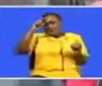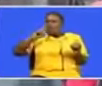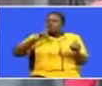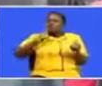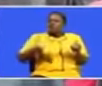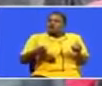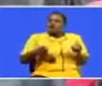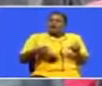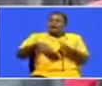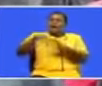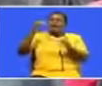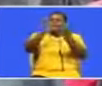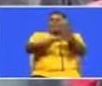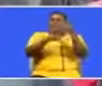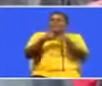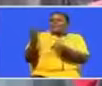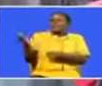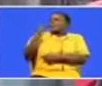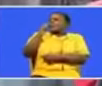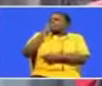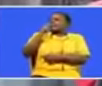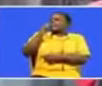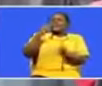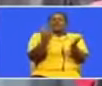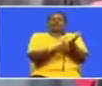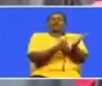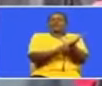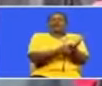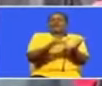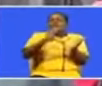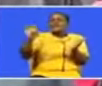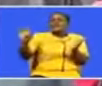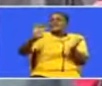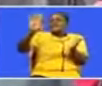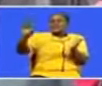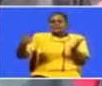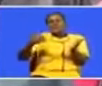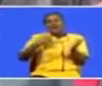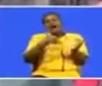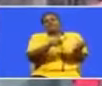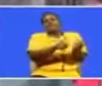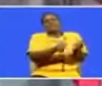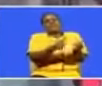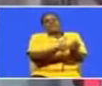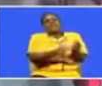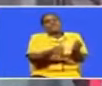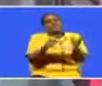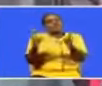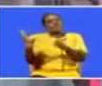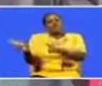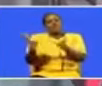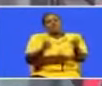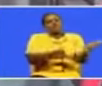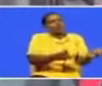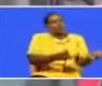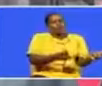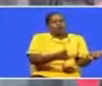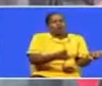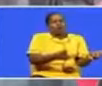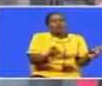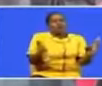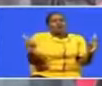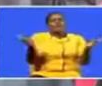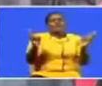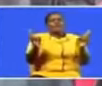nchi za nje ilhali hapa Tanzania, hapa Uganda, Afrika Mashariki kuna mahindi ya kiasili ambayo